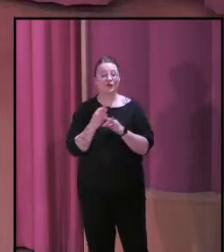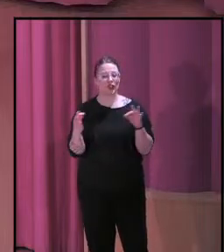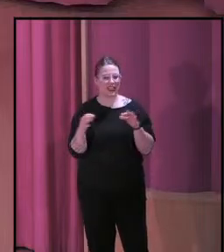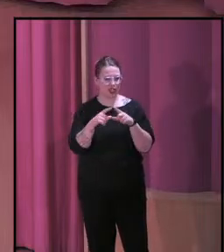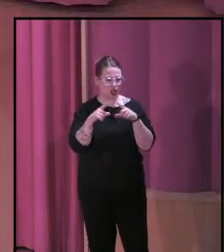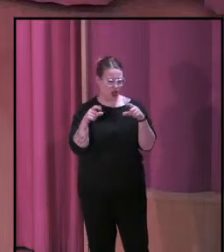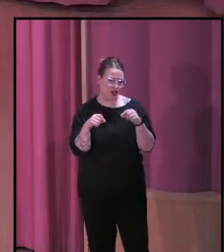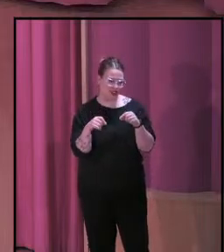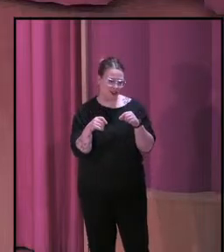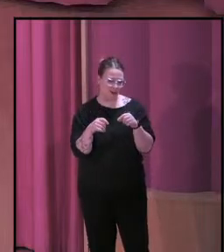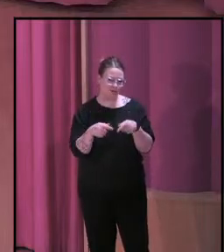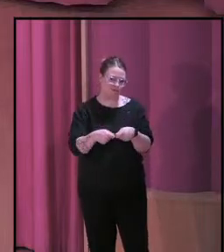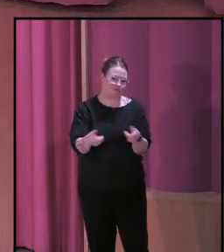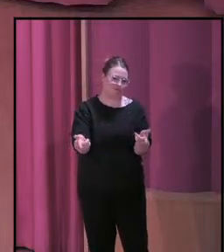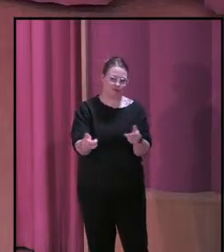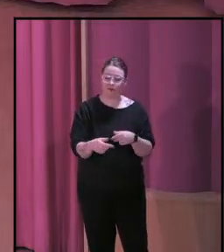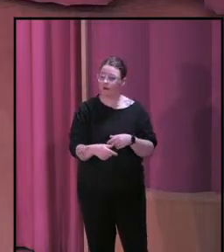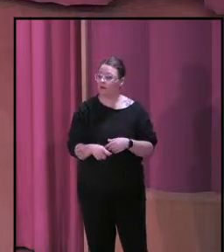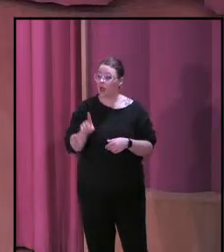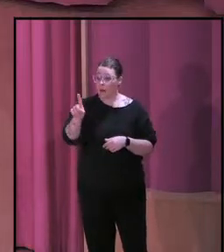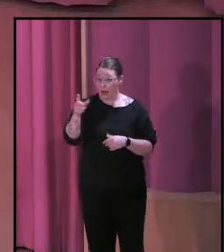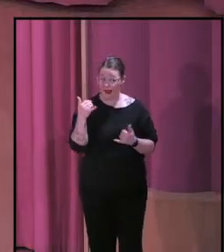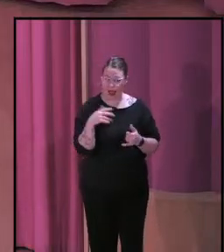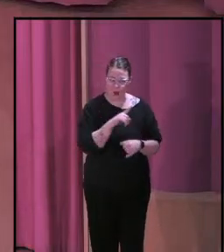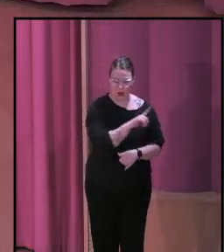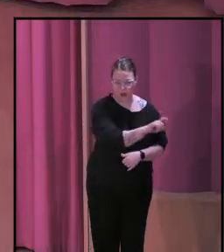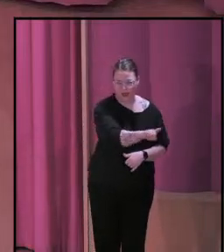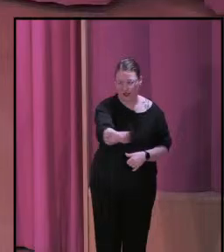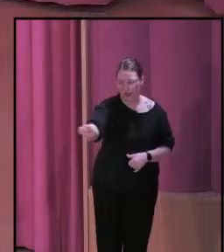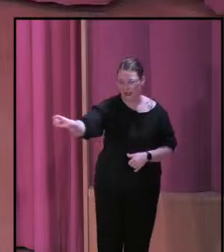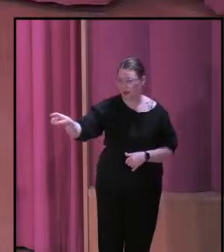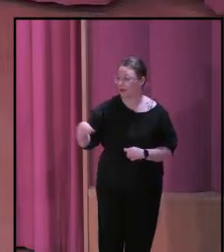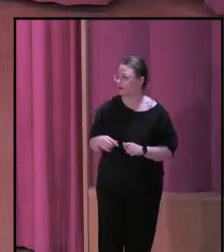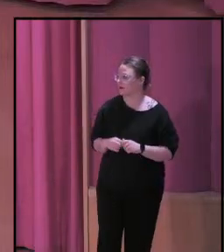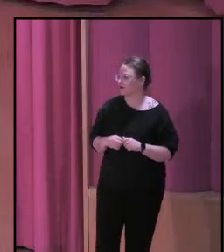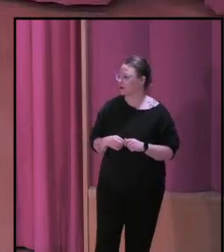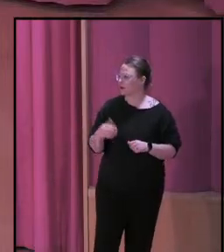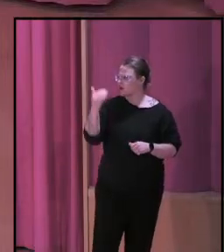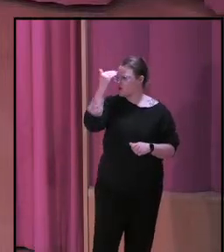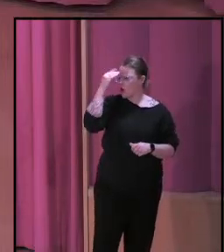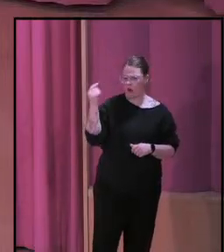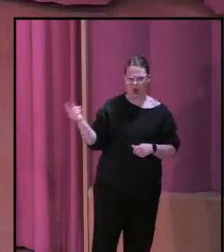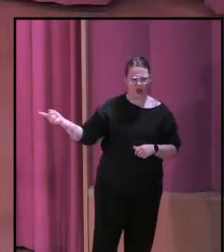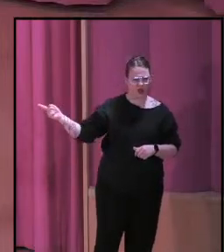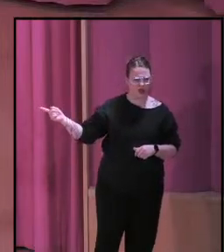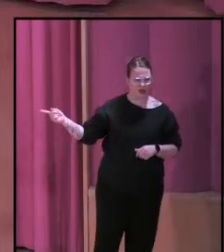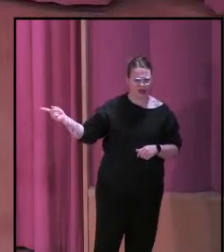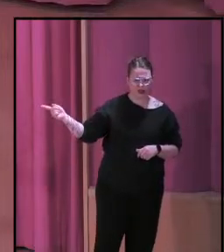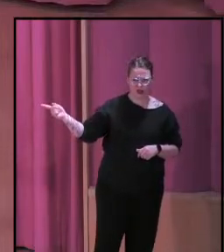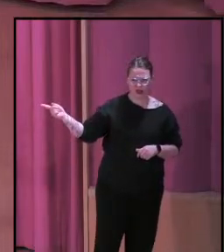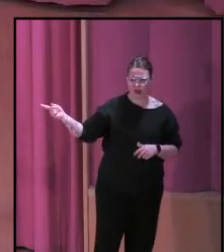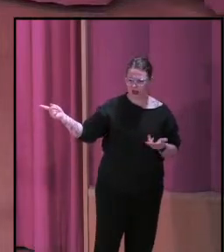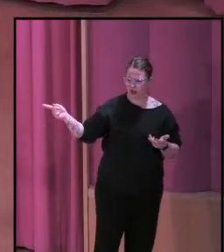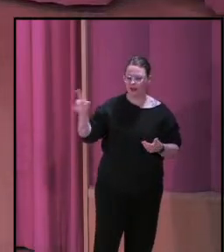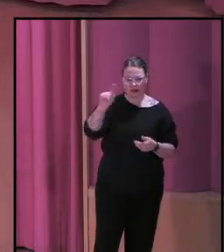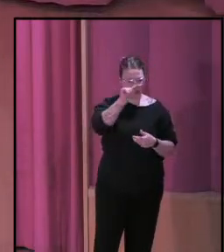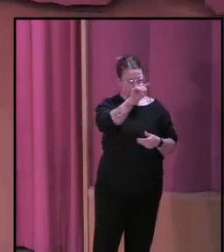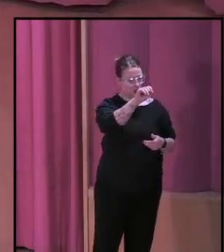souvenir. But now I have a question for you. Does anybody know what this is? What is it? It's a